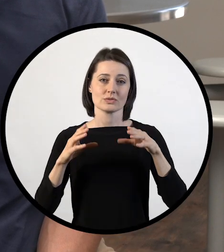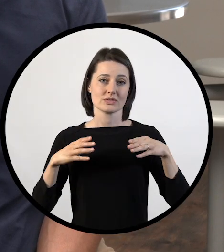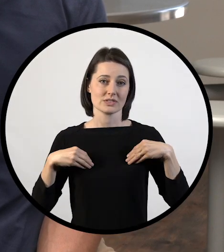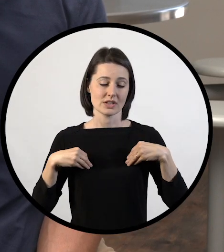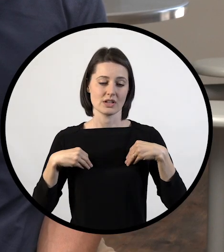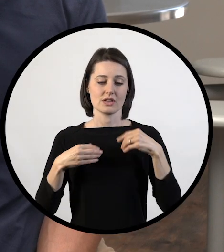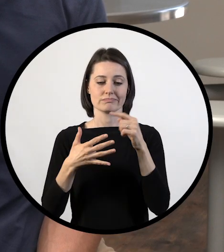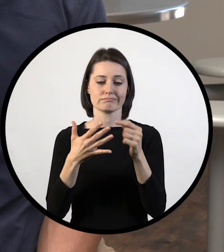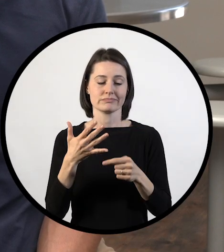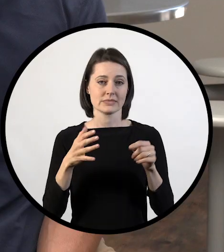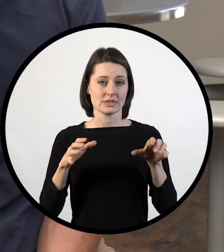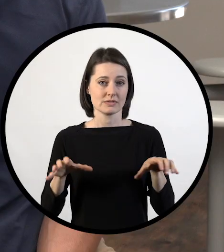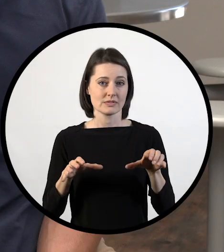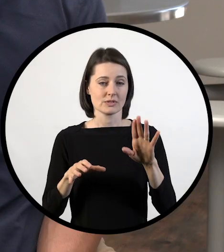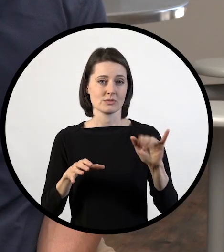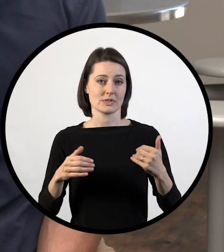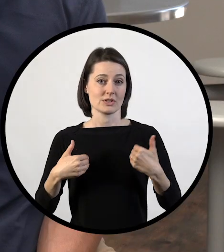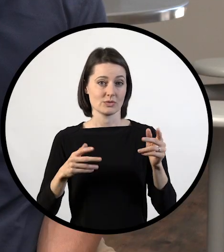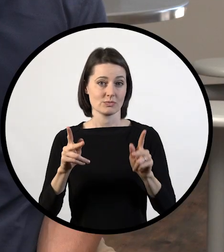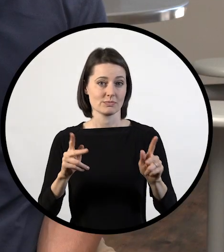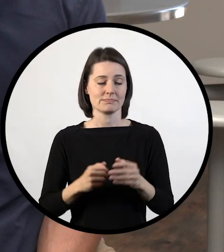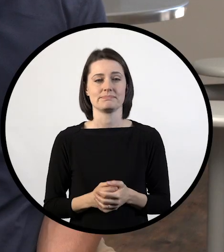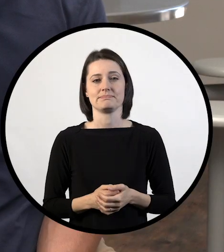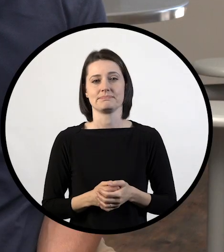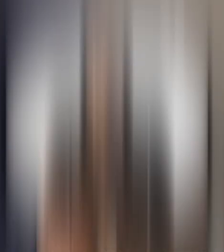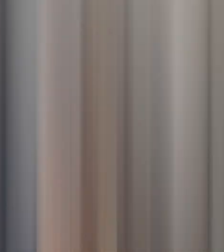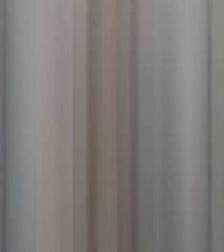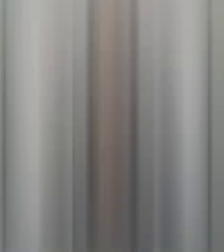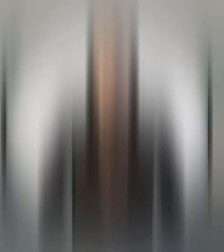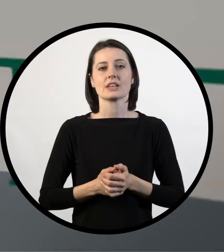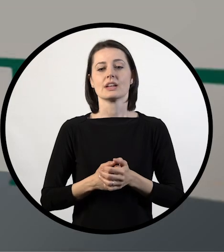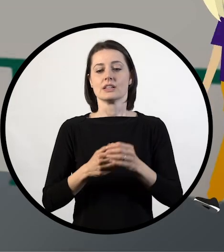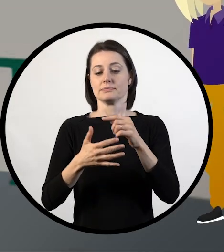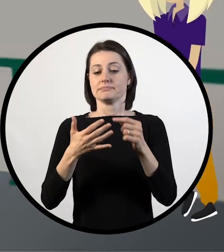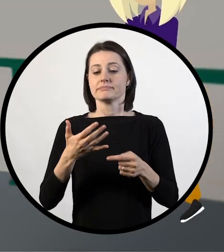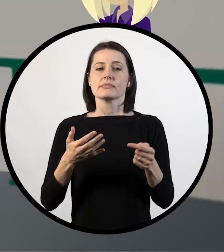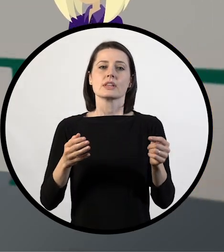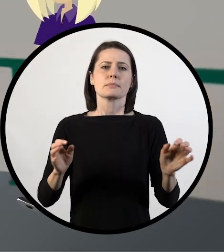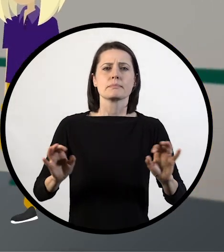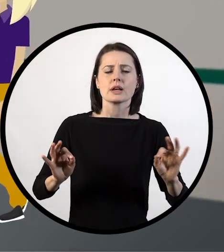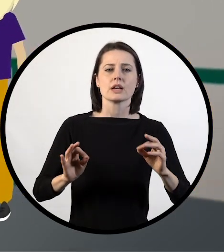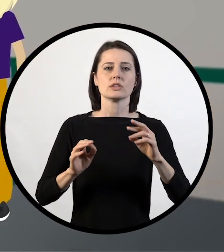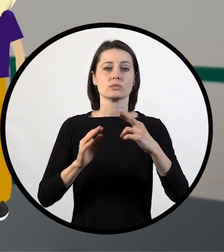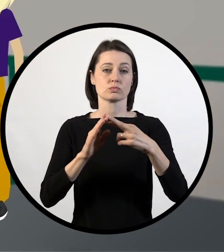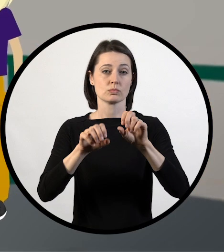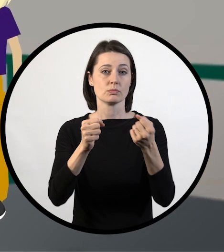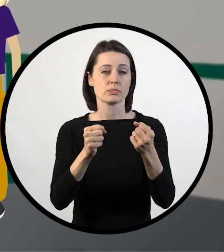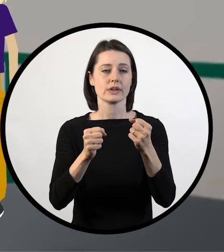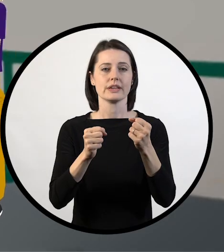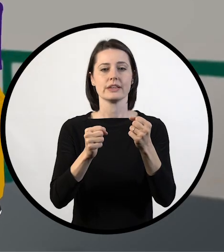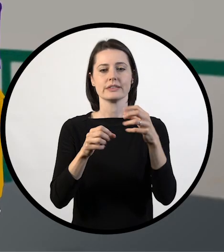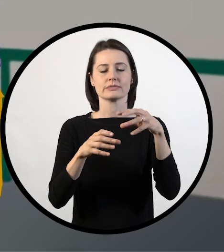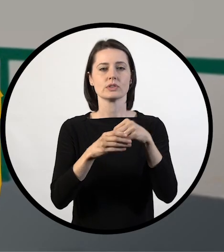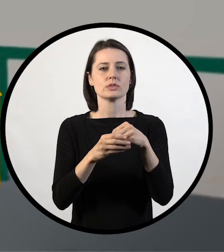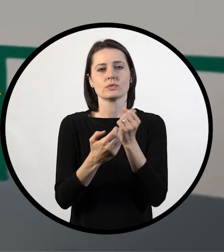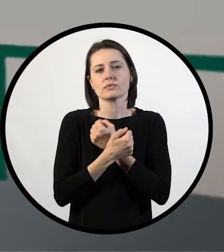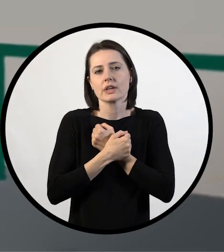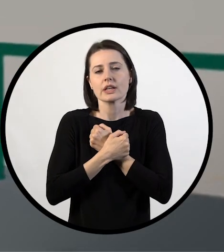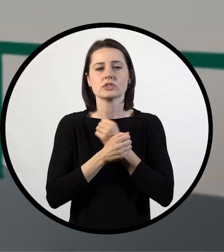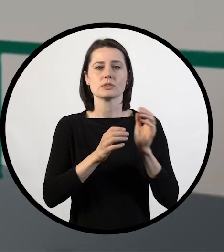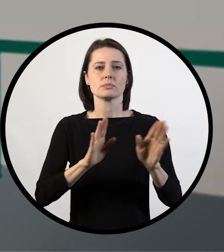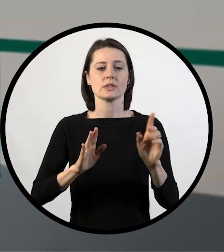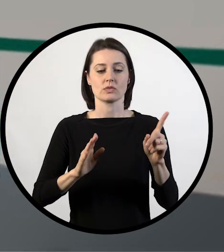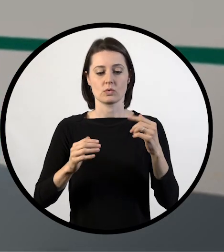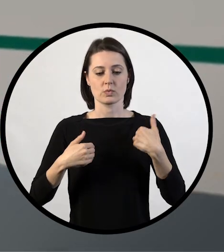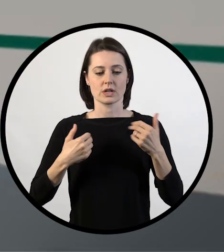and also has zero tolerance for the following behaviors by youth. Minor youth sexual misconduct is affectionate behaviors